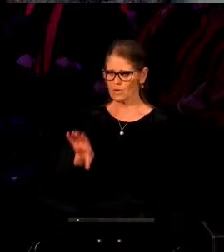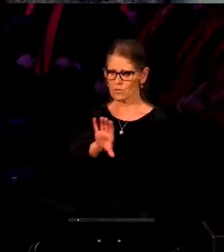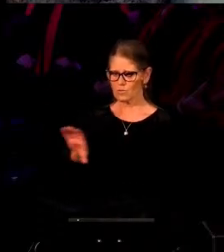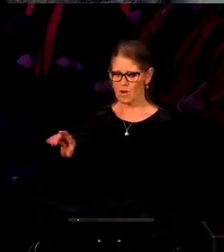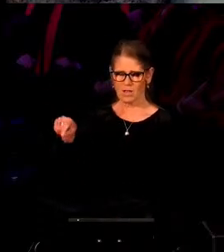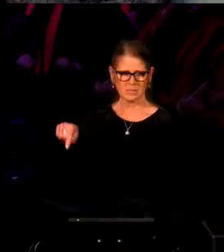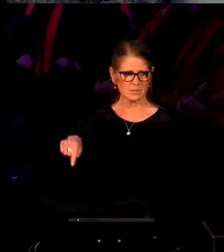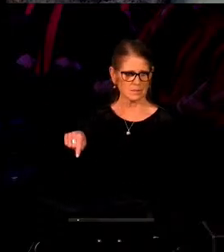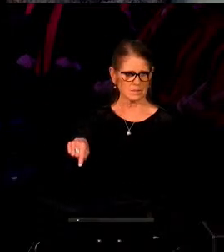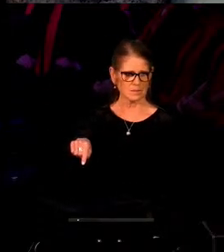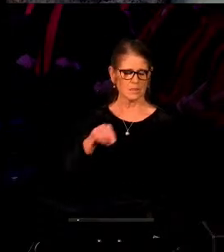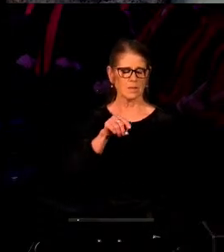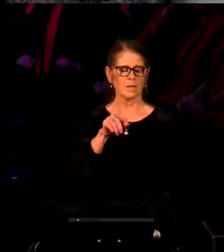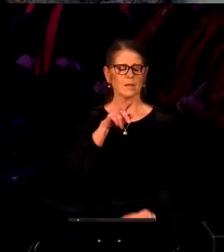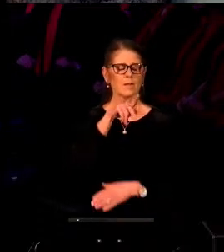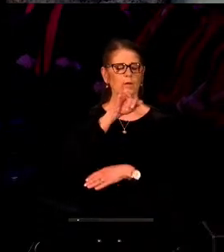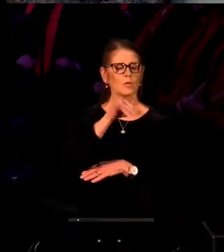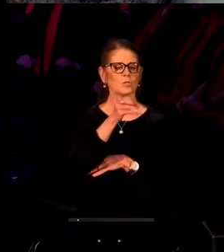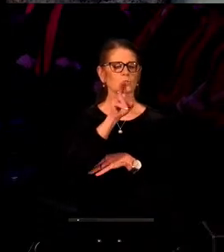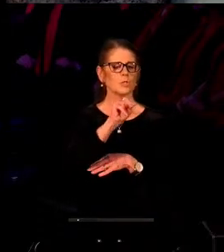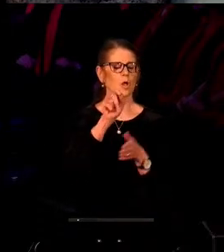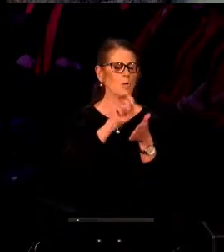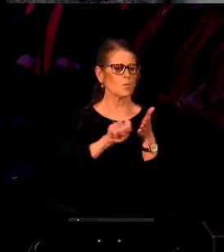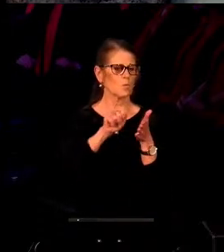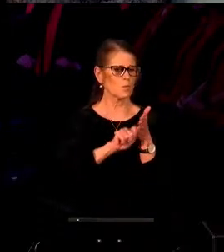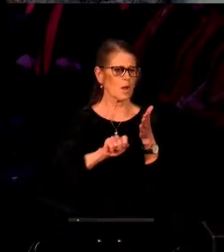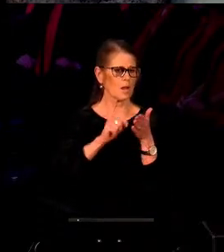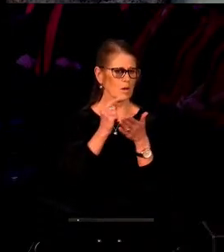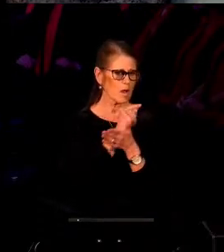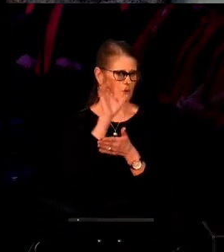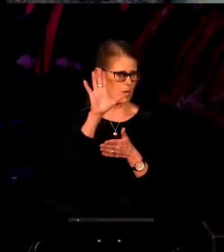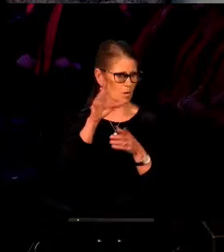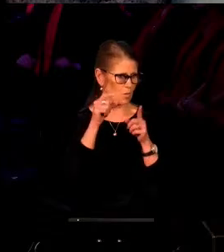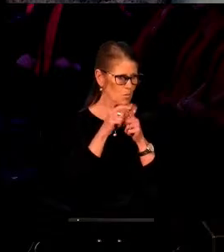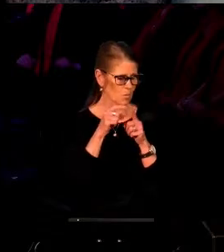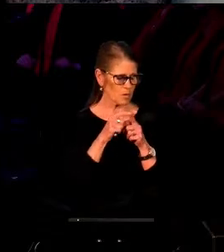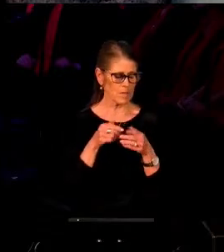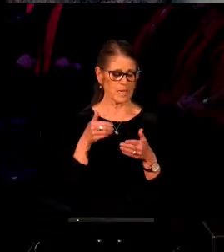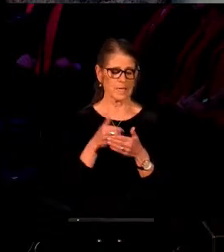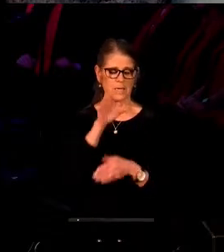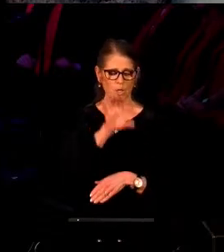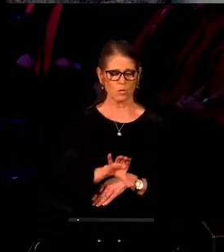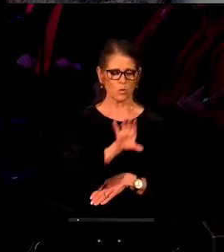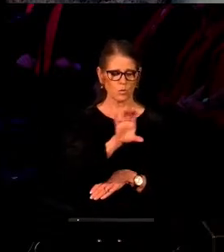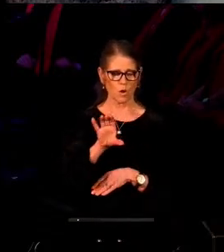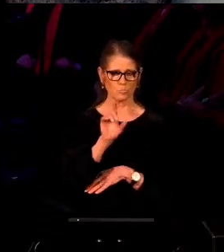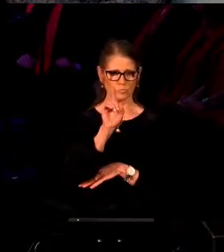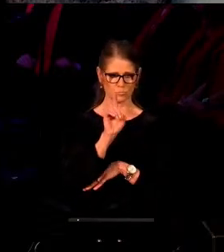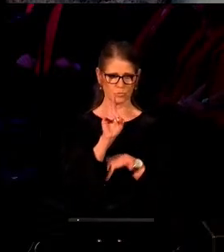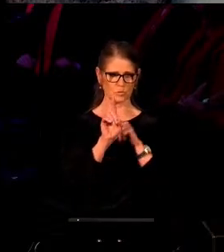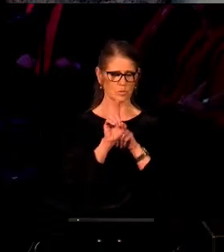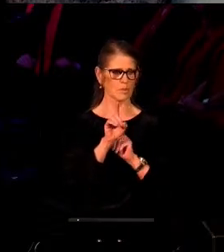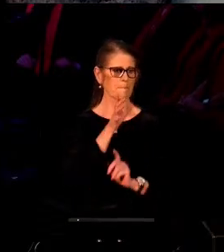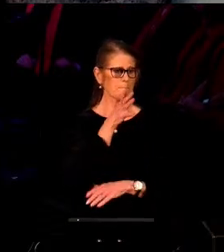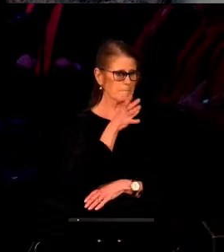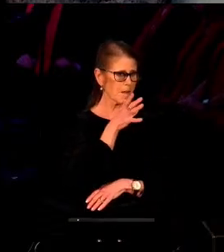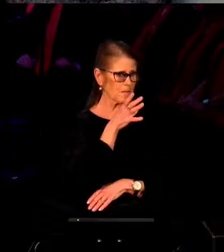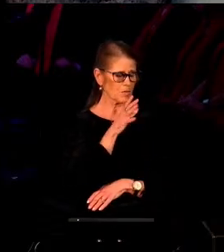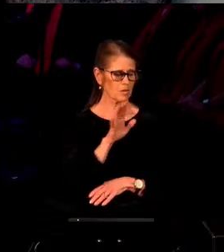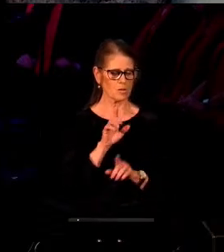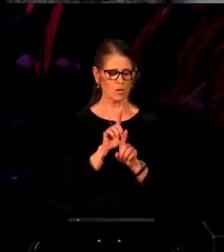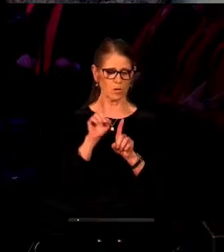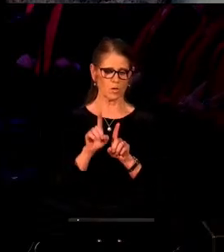Apostle John writes in his Gospel these words: "Near the cross of Jesus stood his mother's